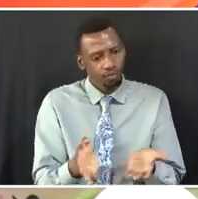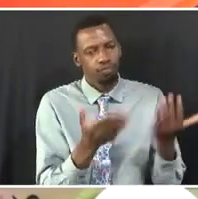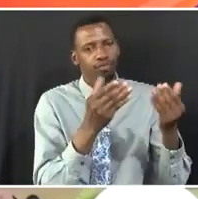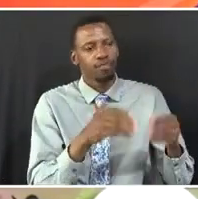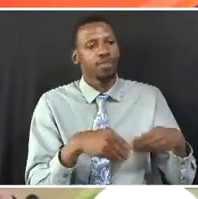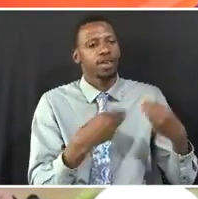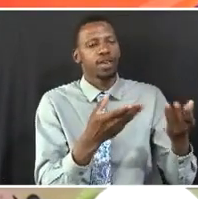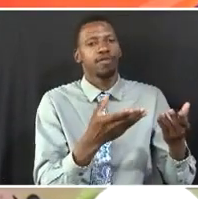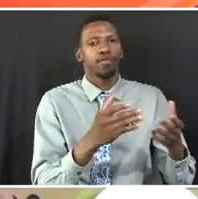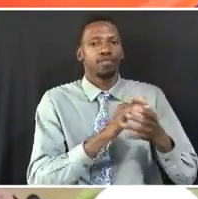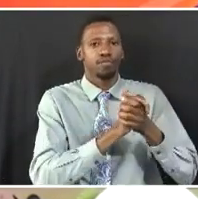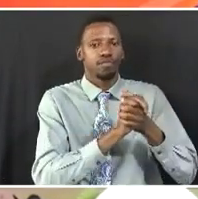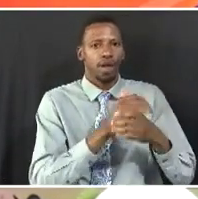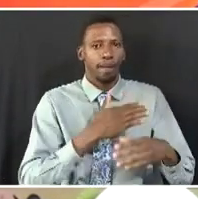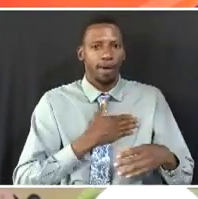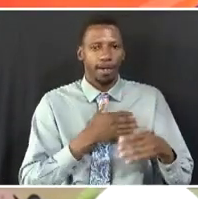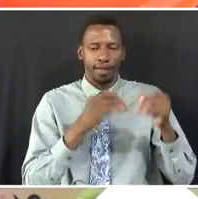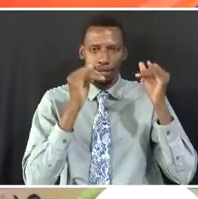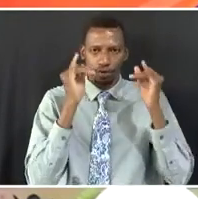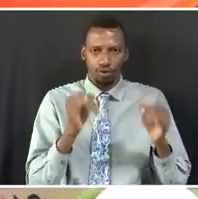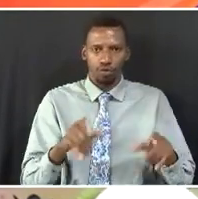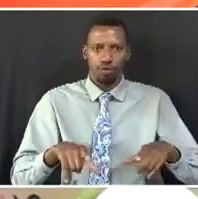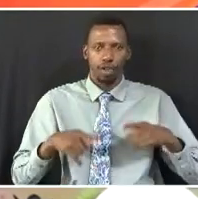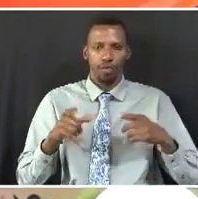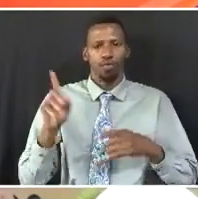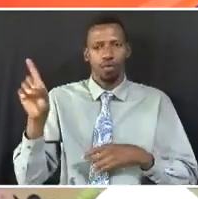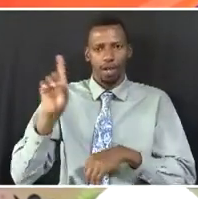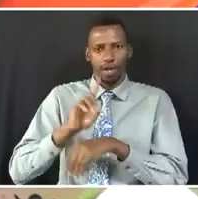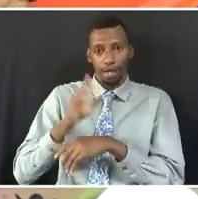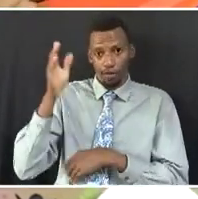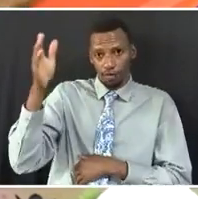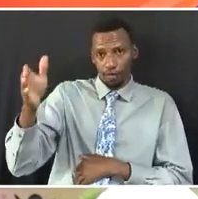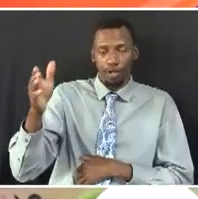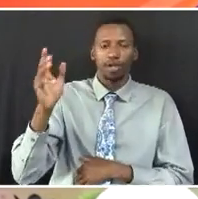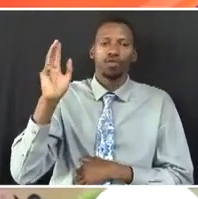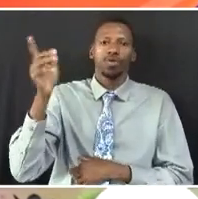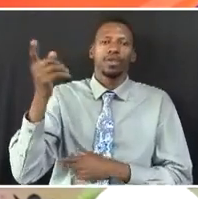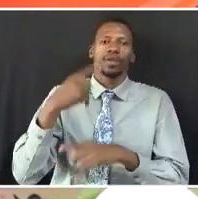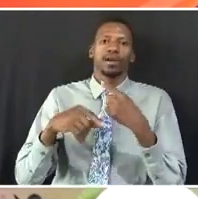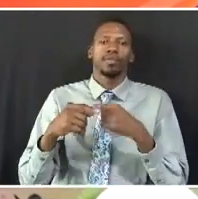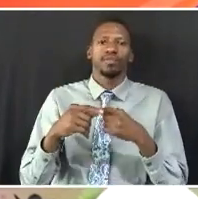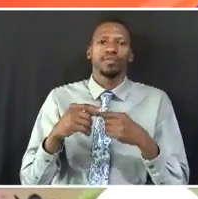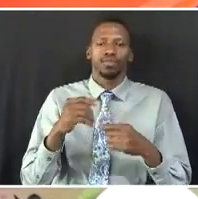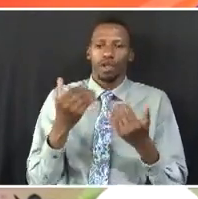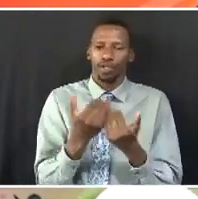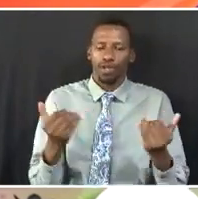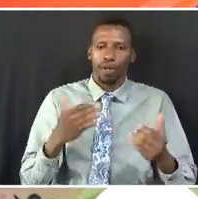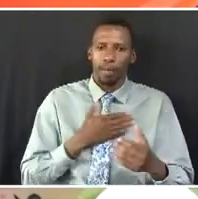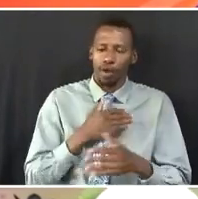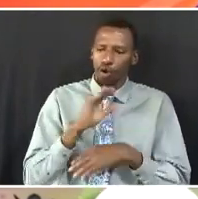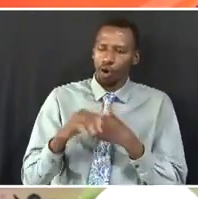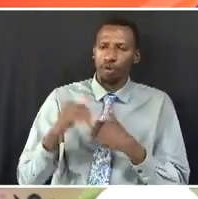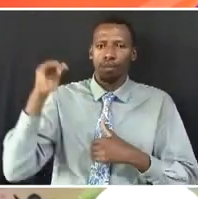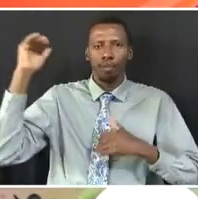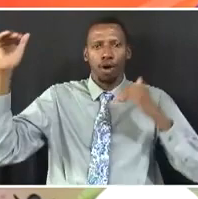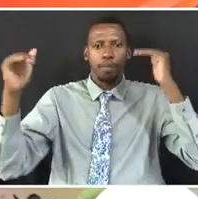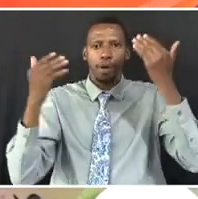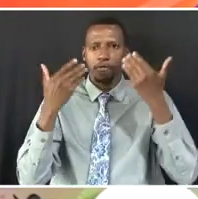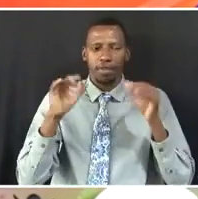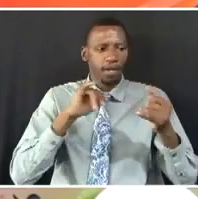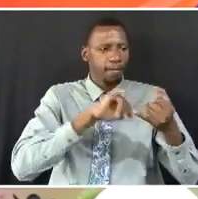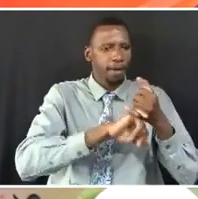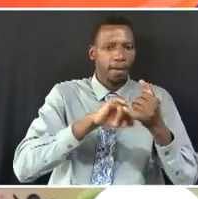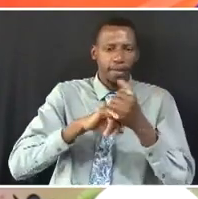greetings to New Life. One day I should be at New Life. Our children are all grown and married. I'm now